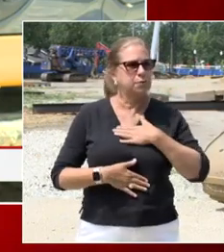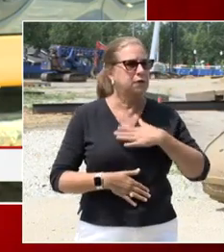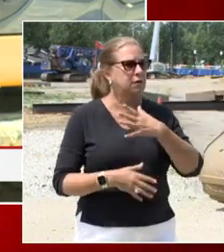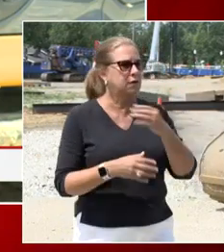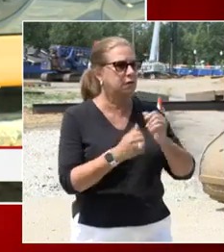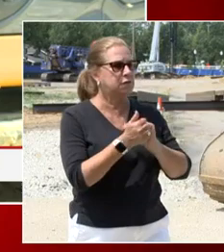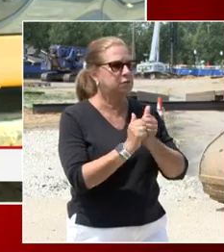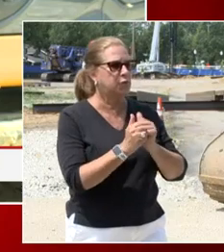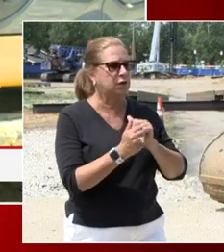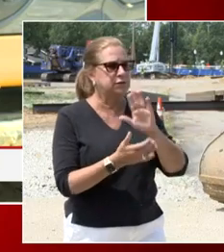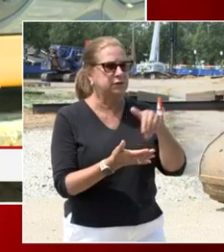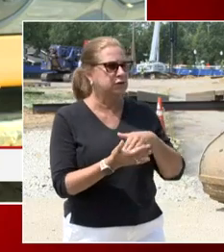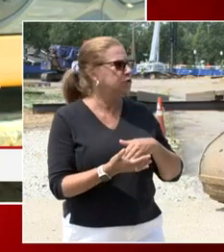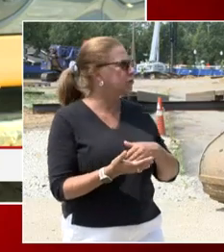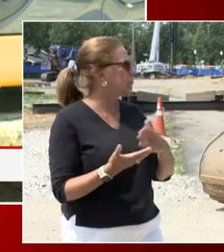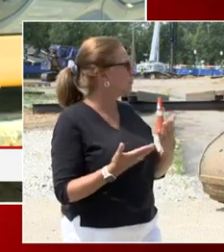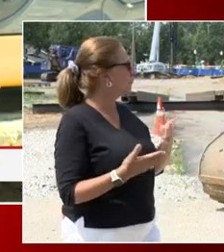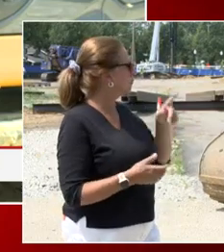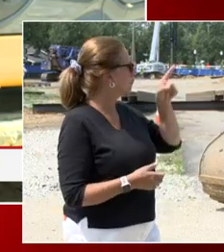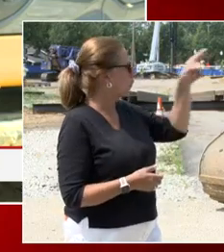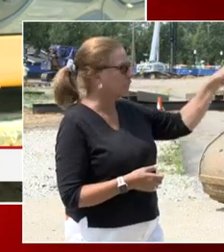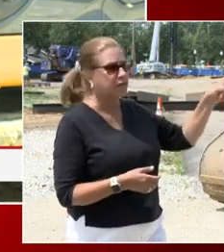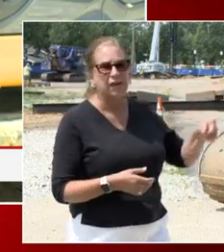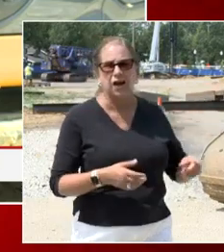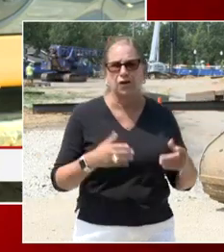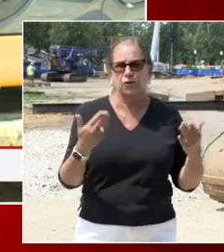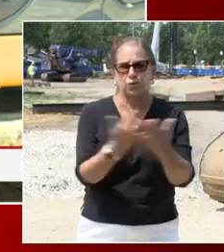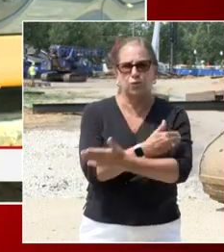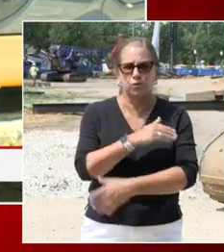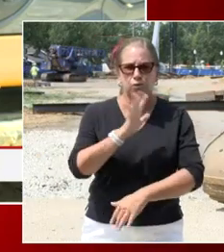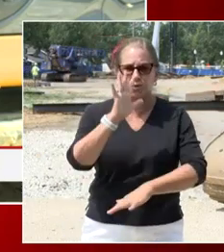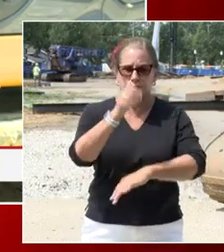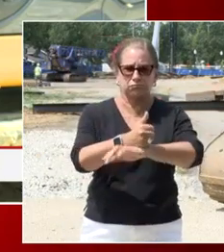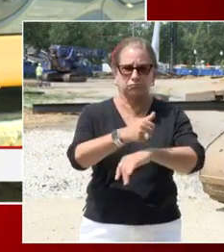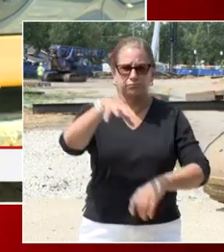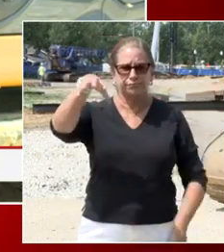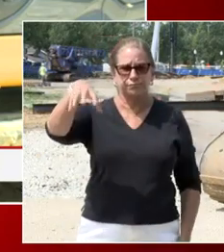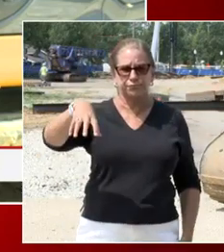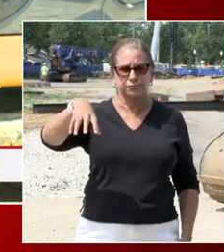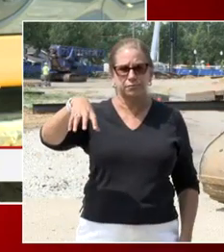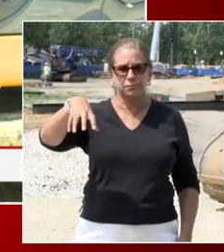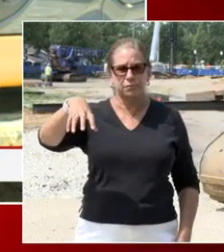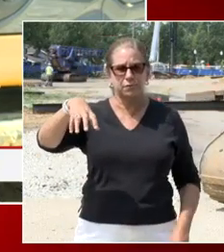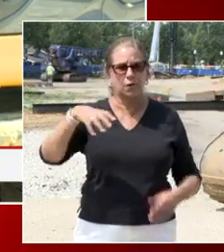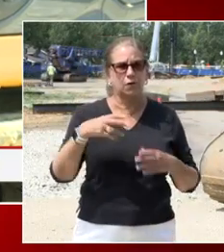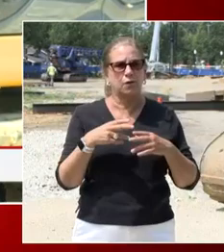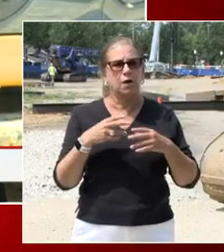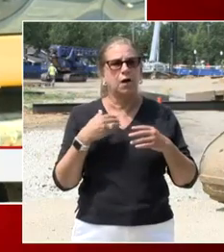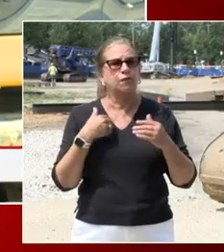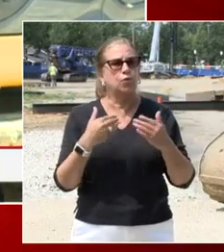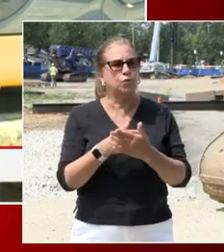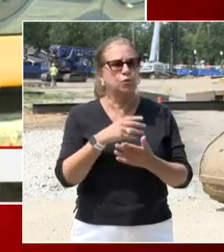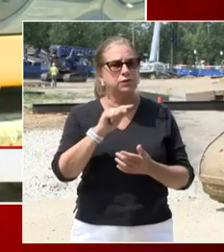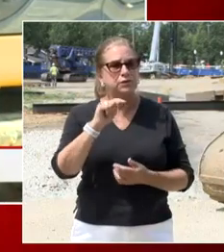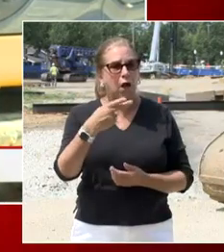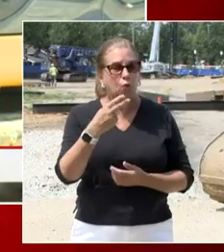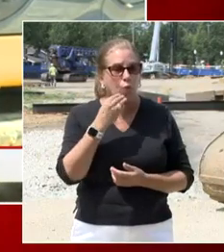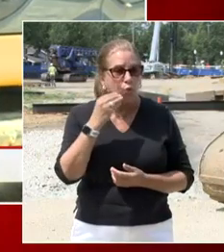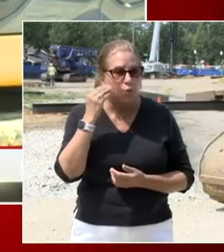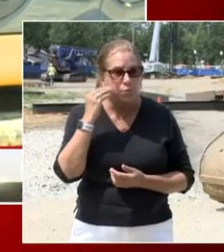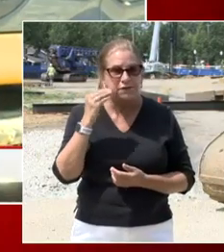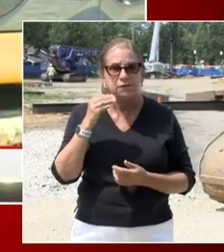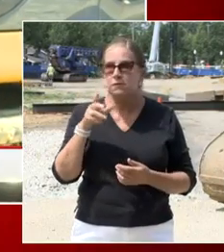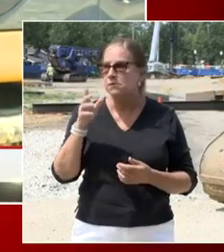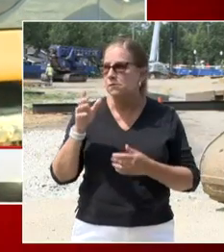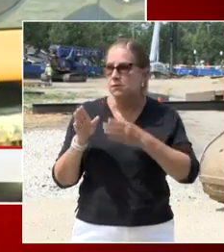the full-service hospital that's on the way, and the new townhomes. That's just a sampling of